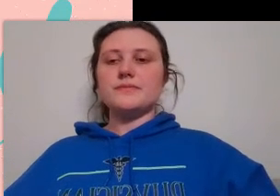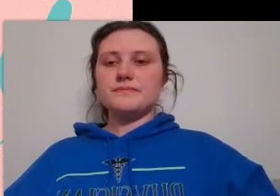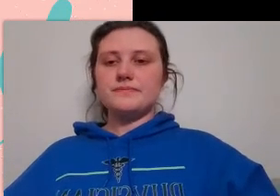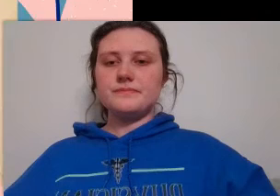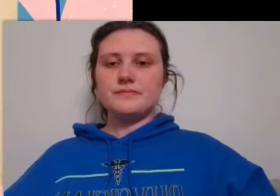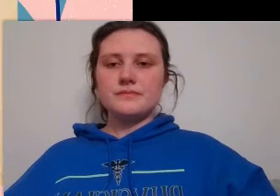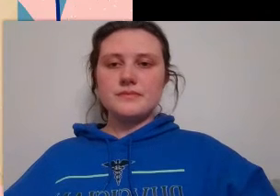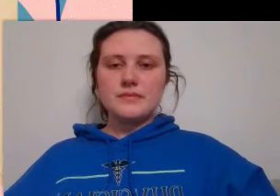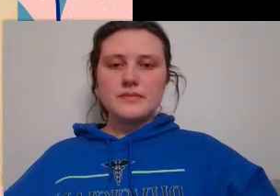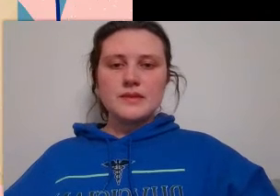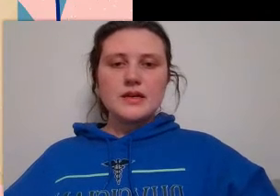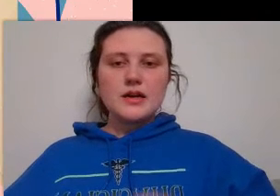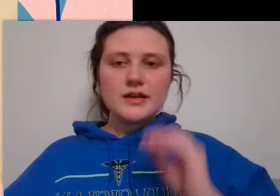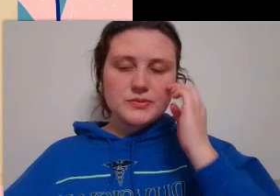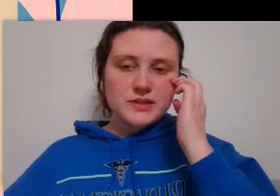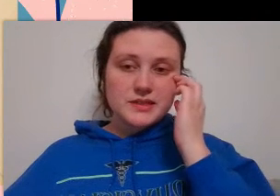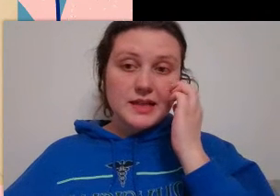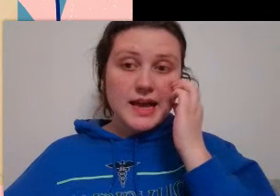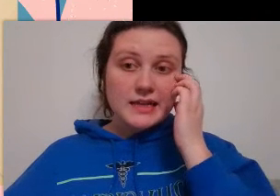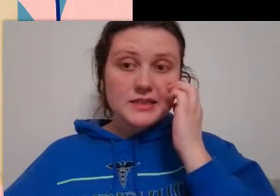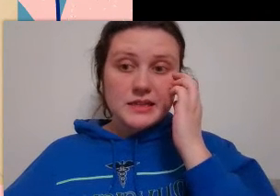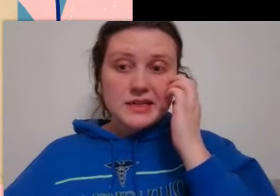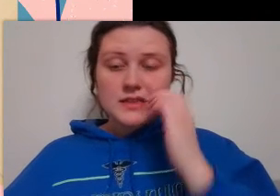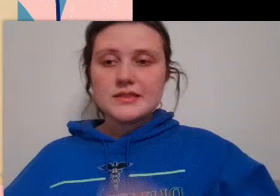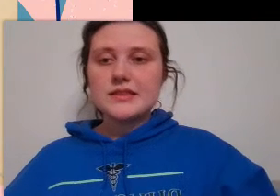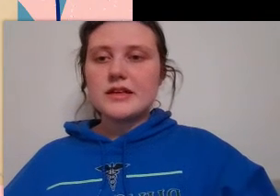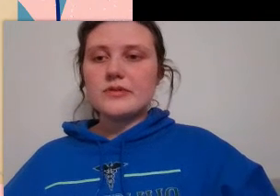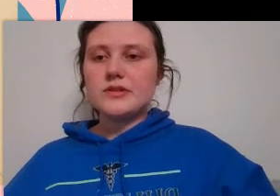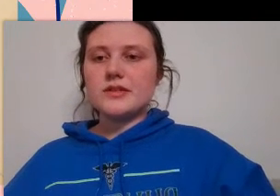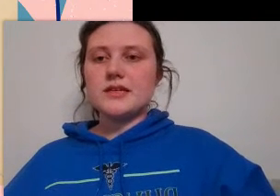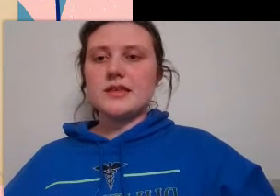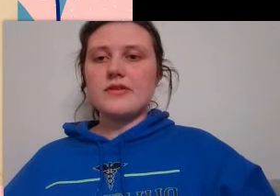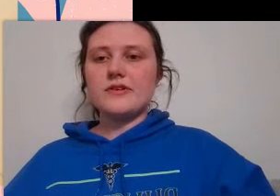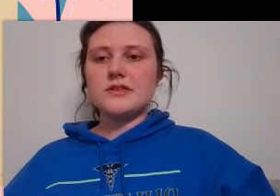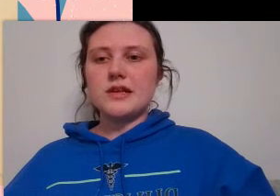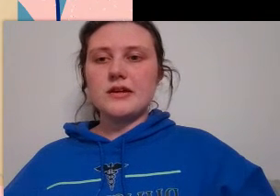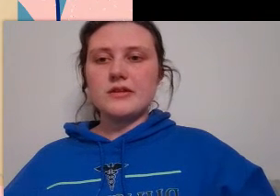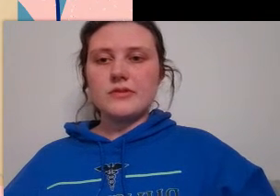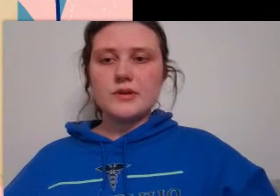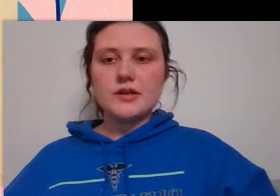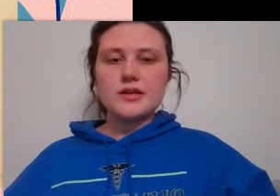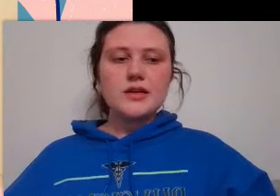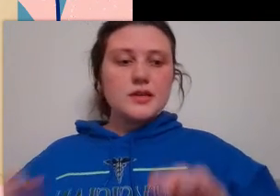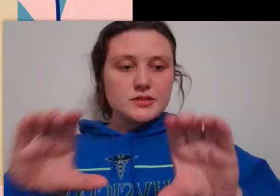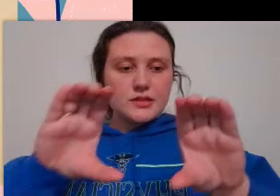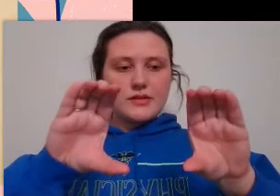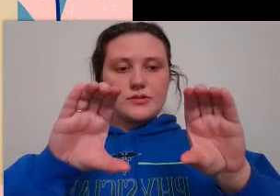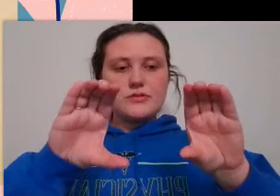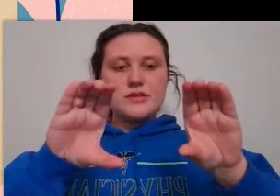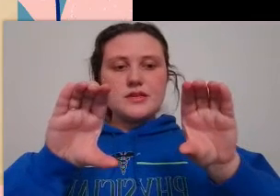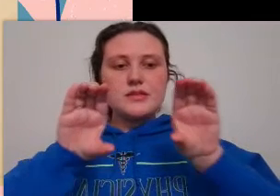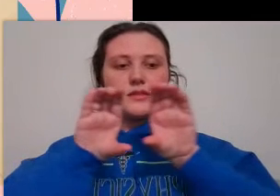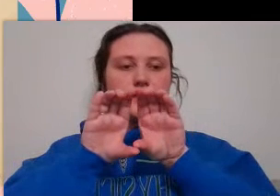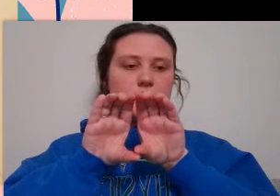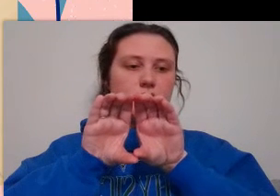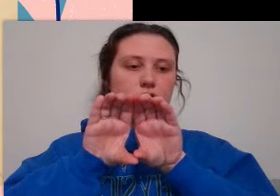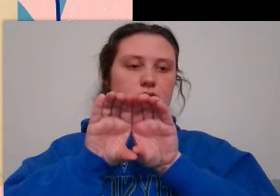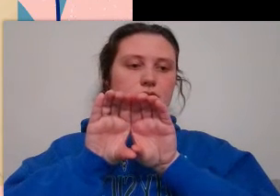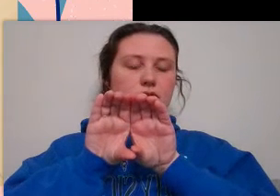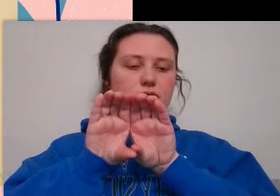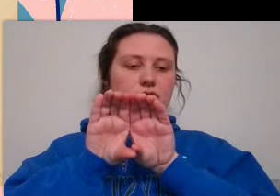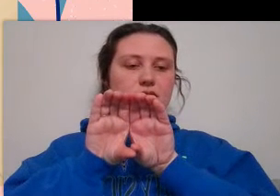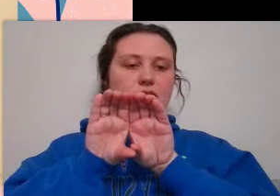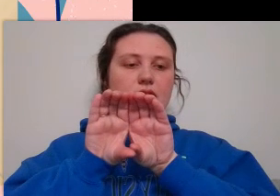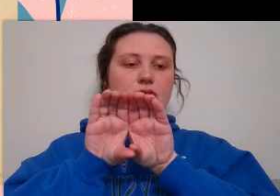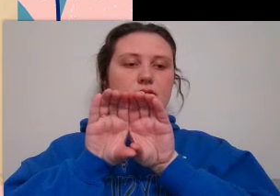that simple. Our next one is class. This is another one you're going to take that first letter of the word. So you're going to have two C's. They're